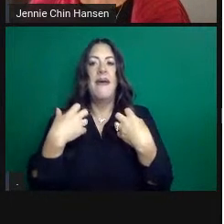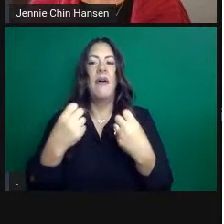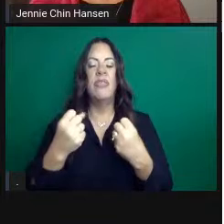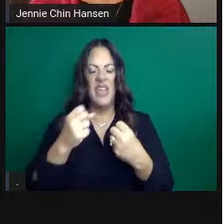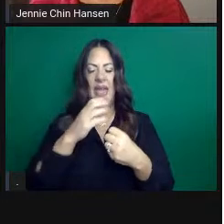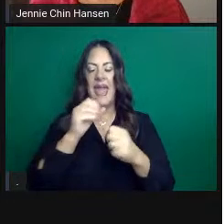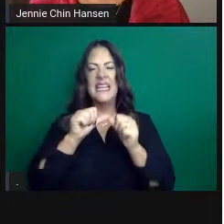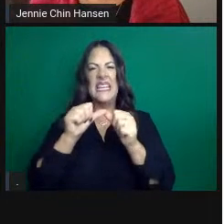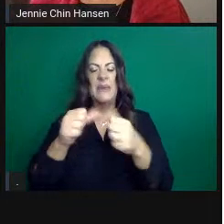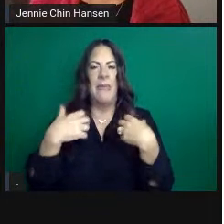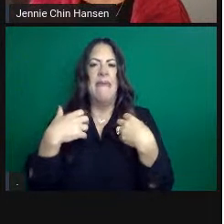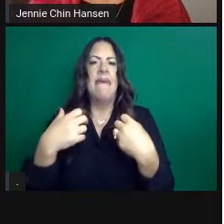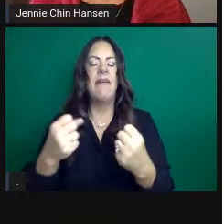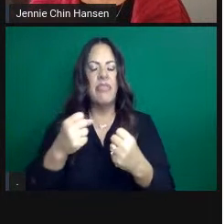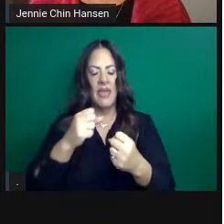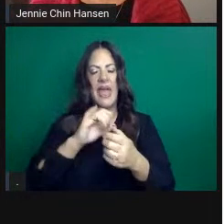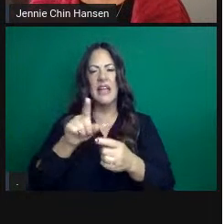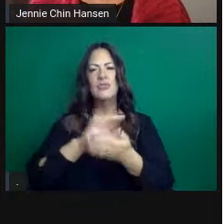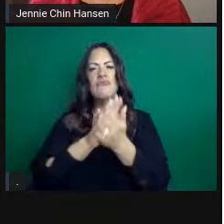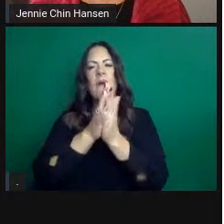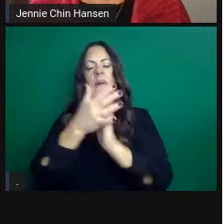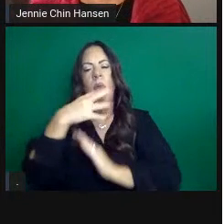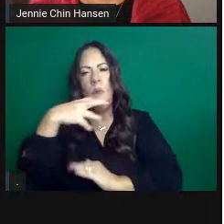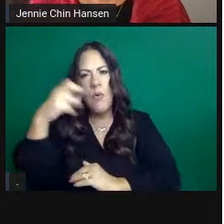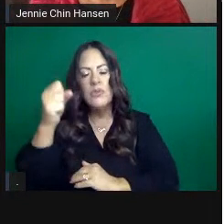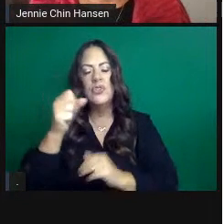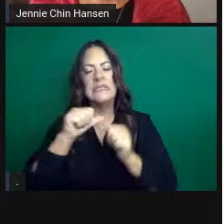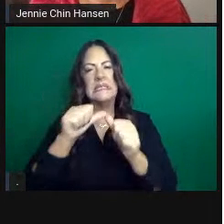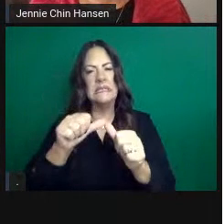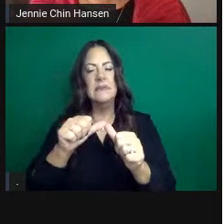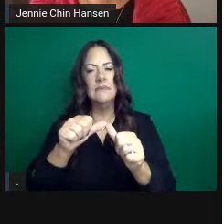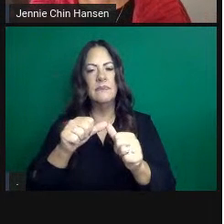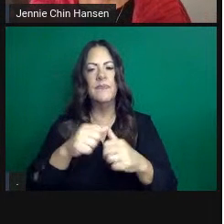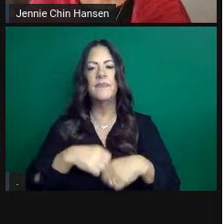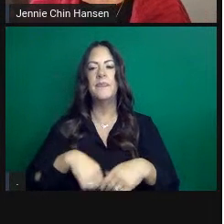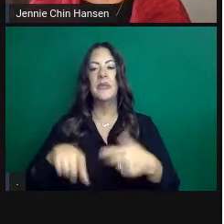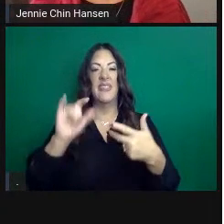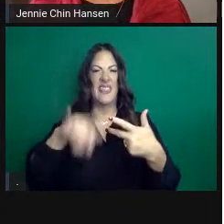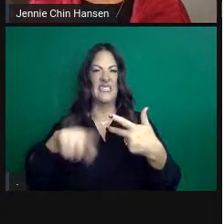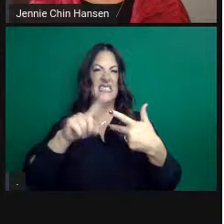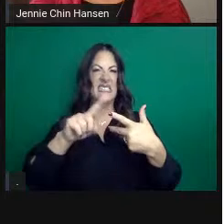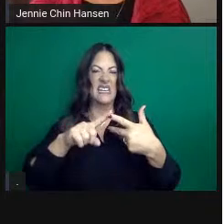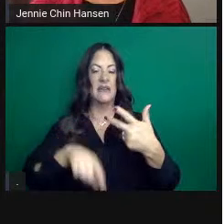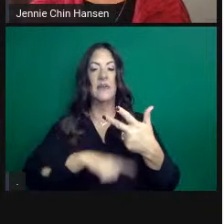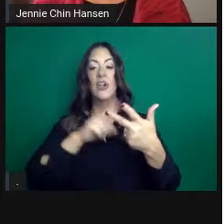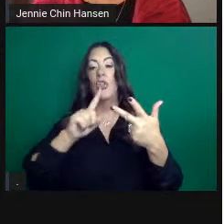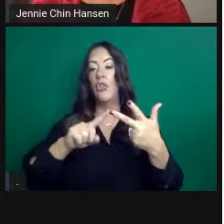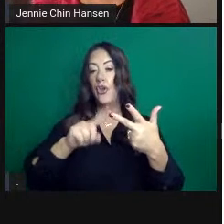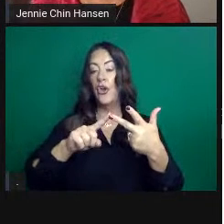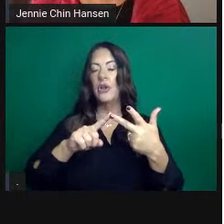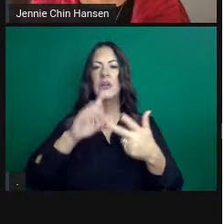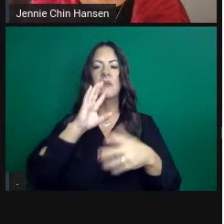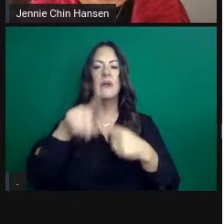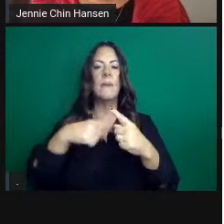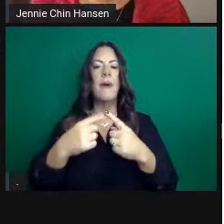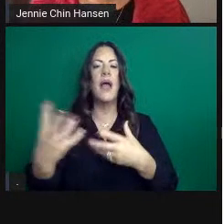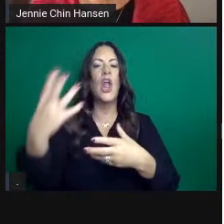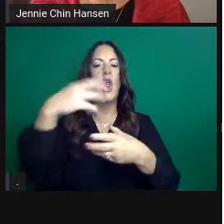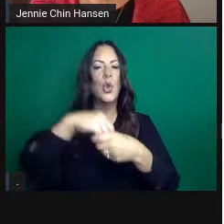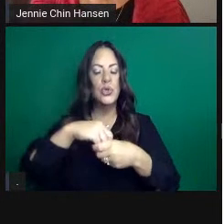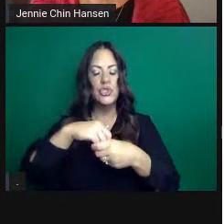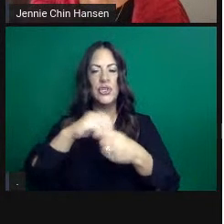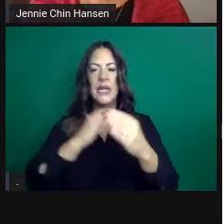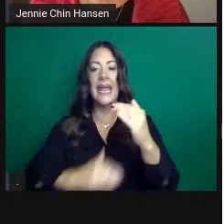goal. The third one, inclusion, equity, and not isolation. Professor Torres Gill raised